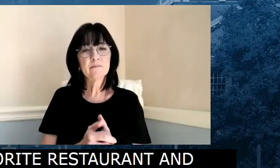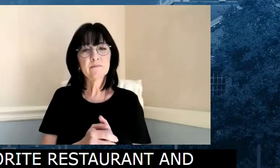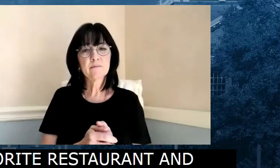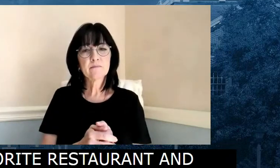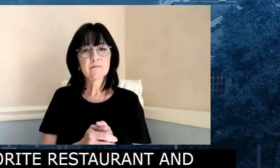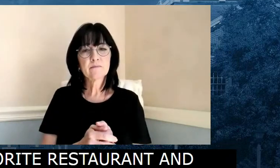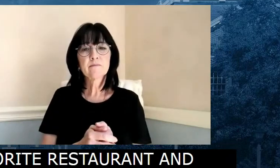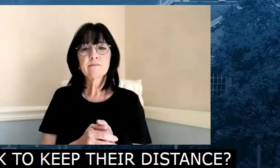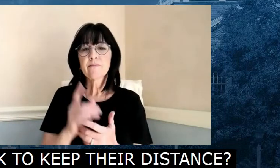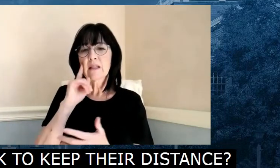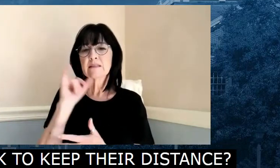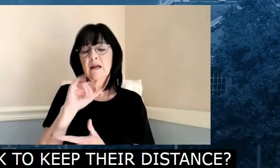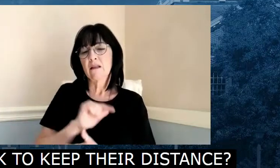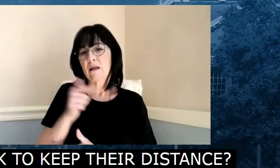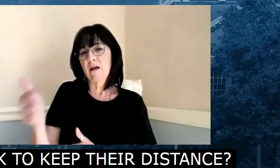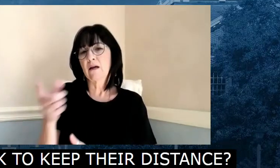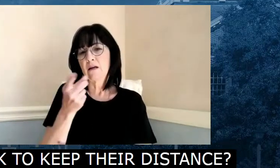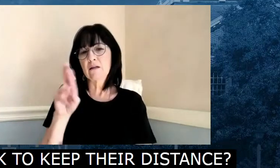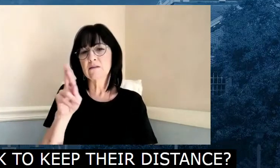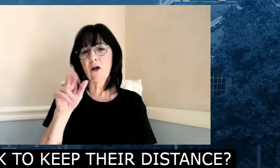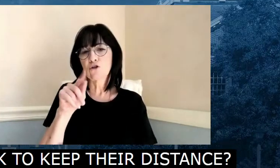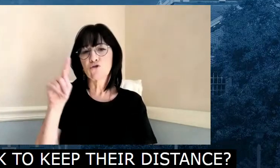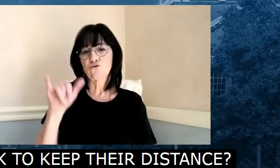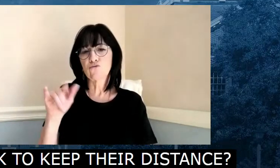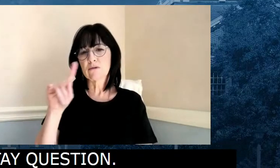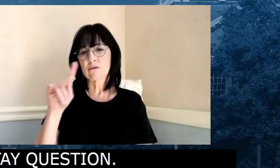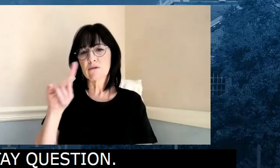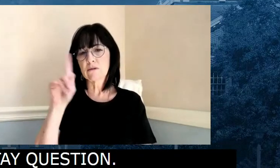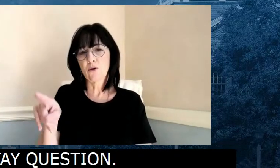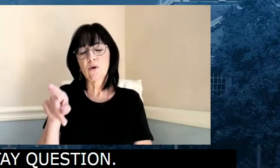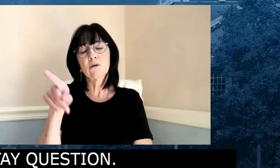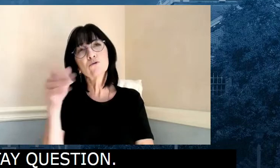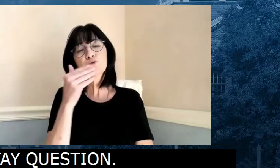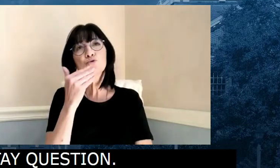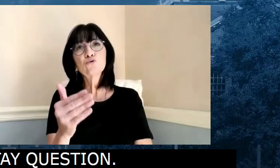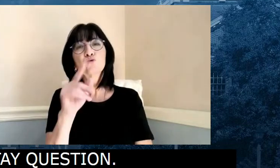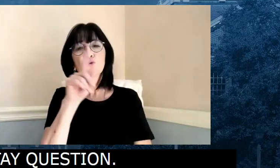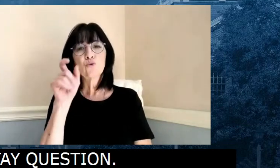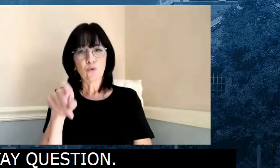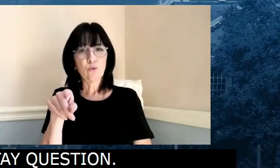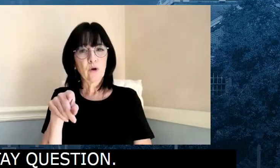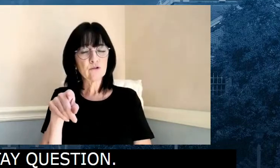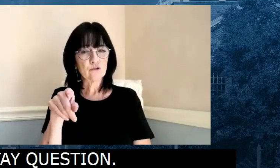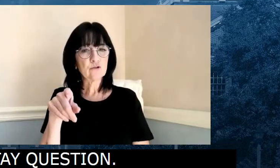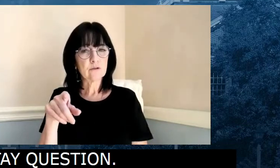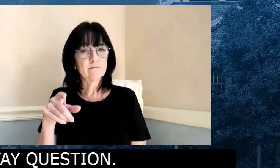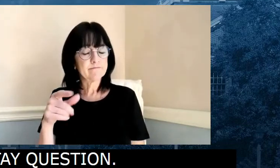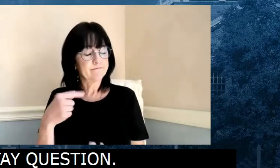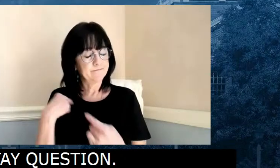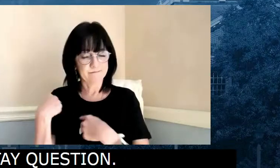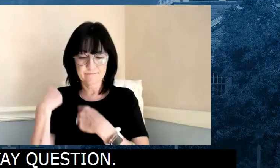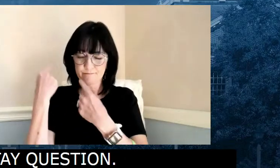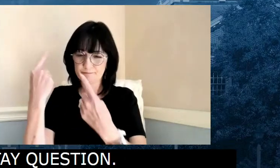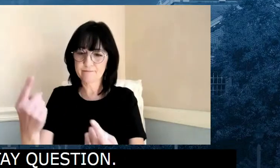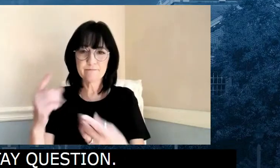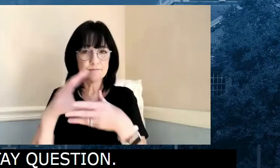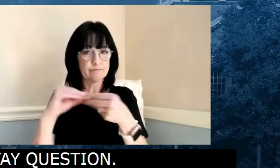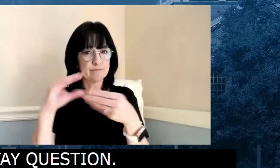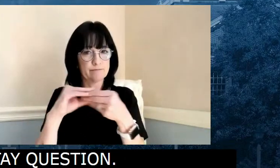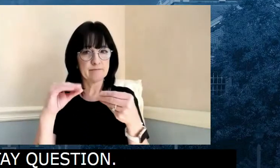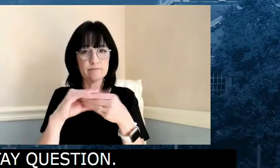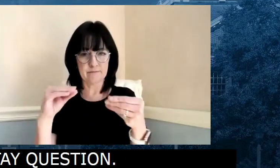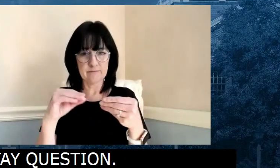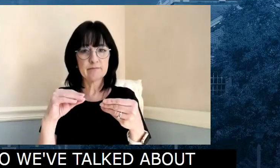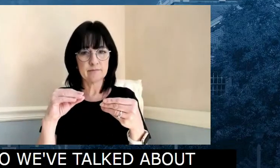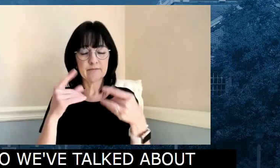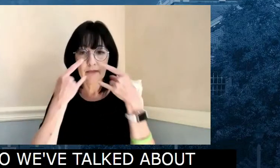question. Yeah, Tim, it's a great question. So as you know, we've talked about all along, masks are, one of